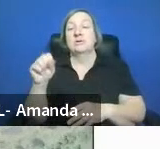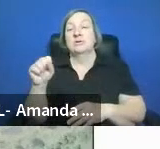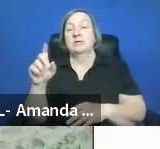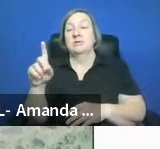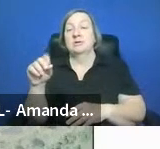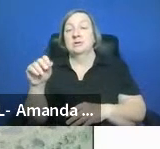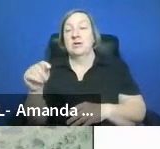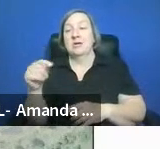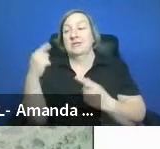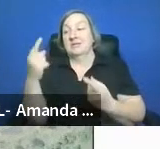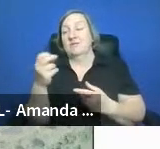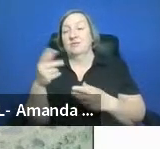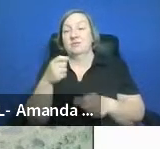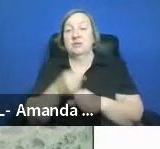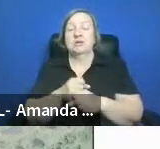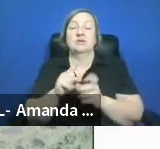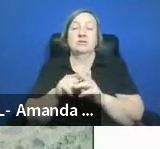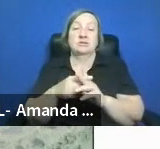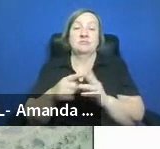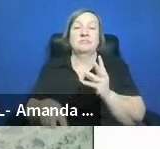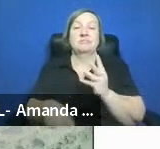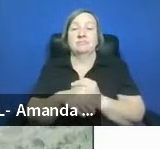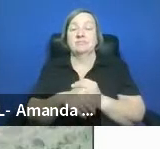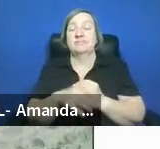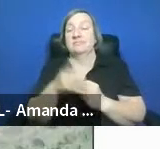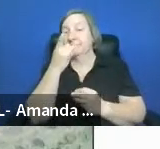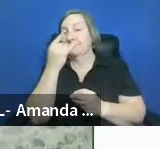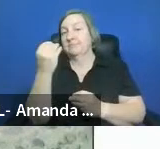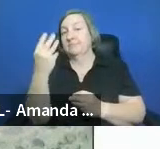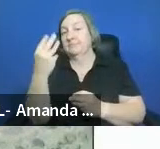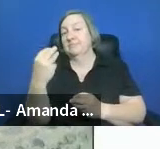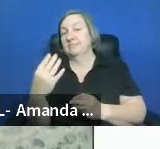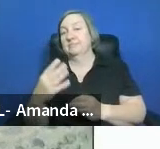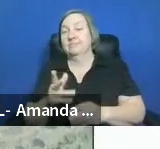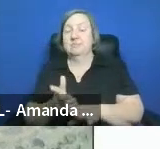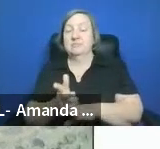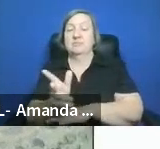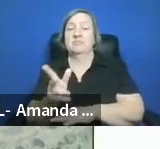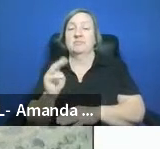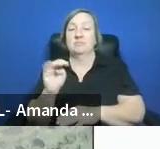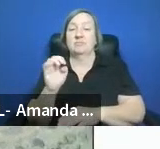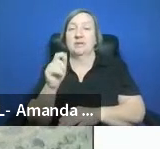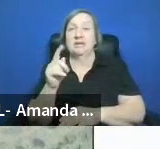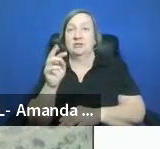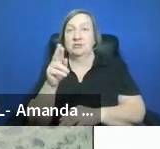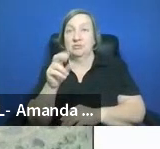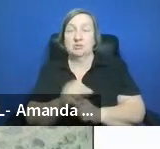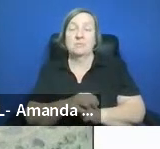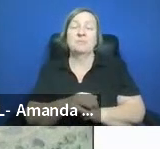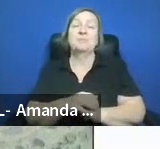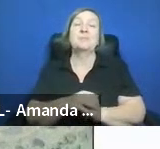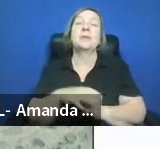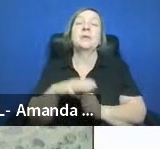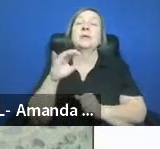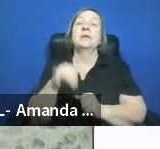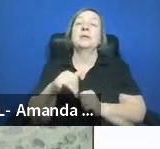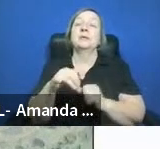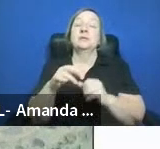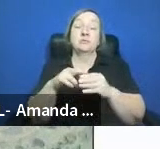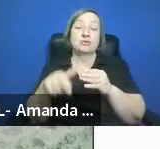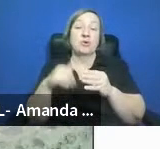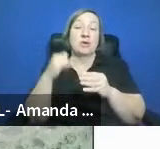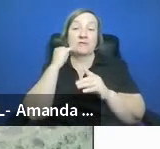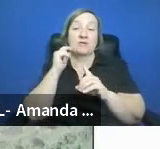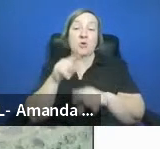years started with ramp meters. That braids that movement. Just as a side note, the resultant of that, if you're